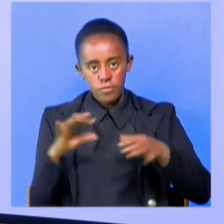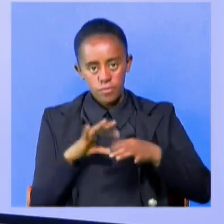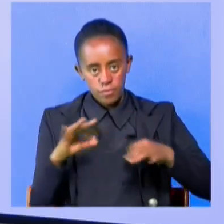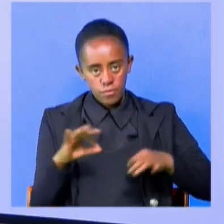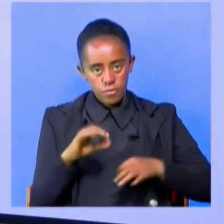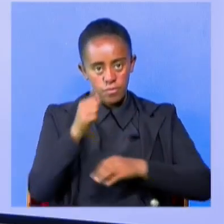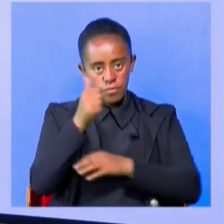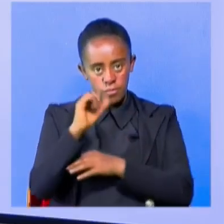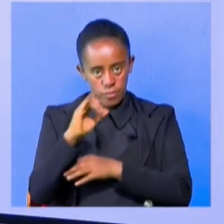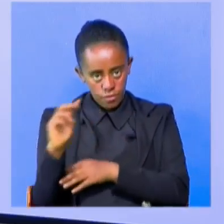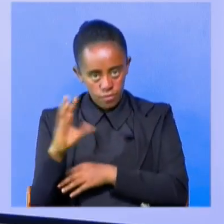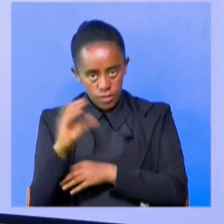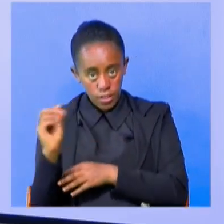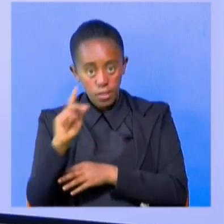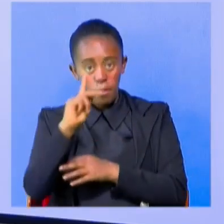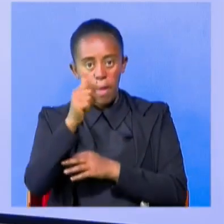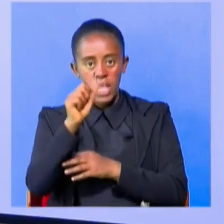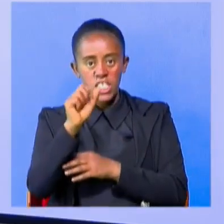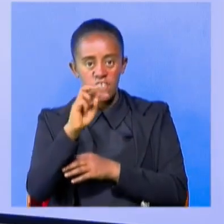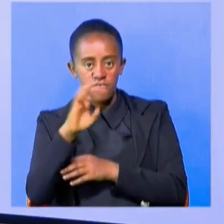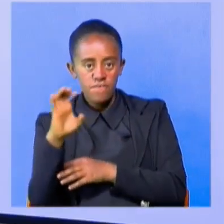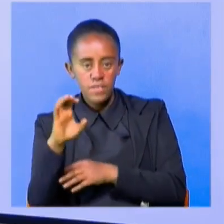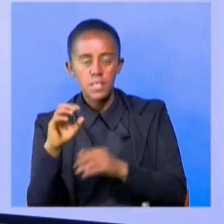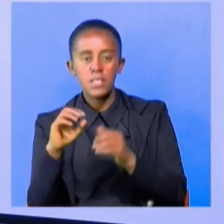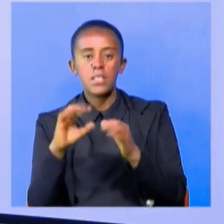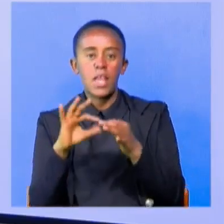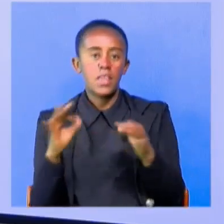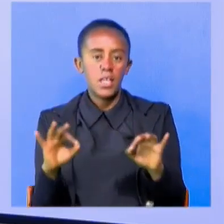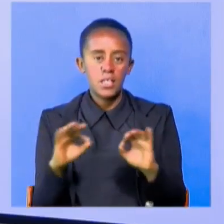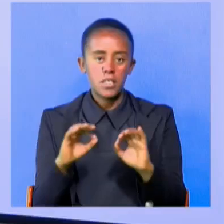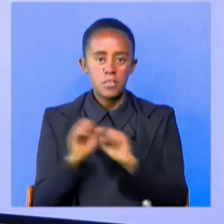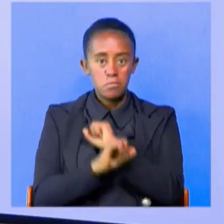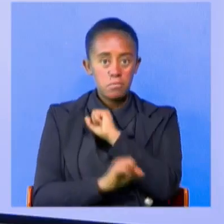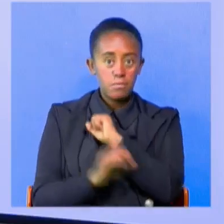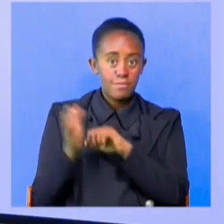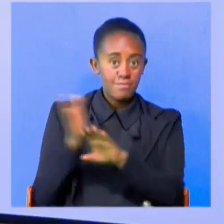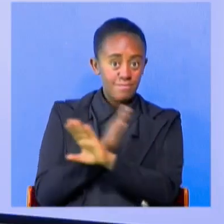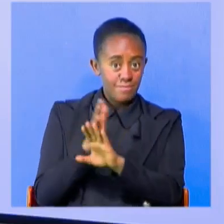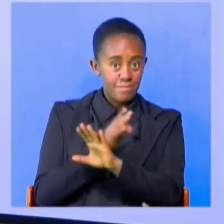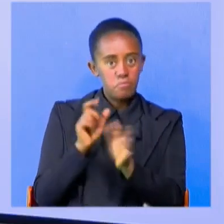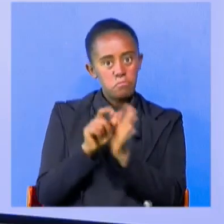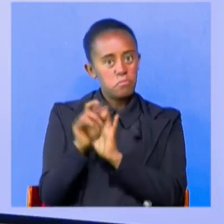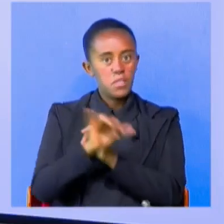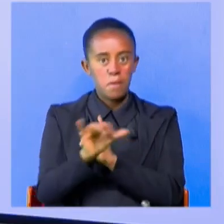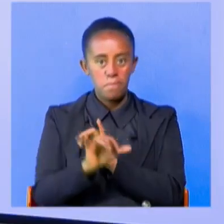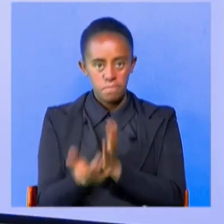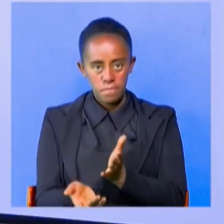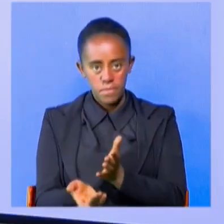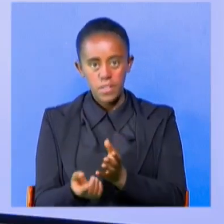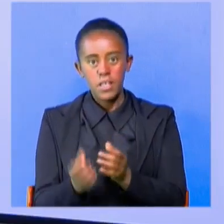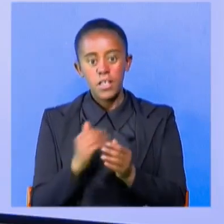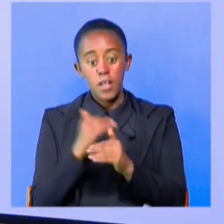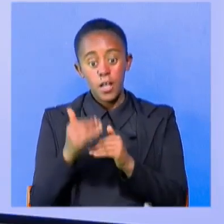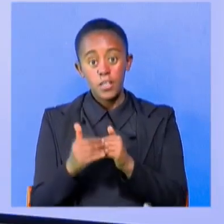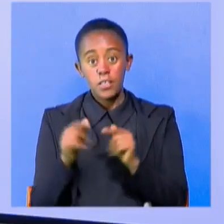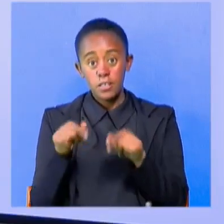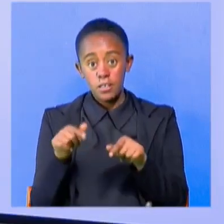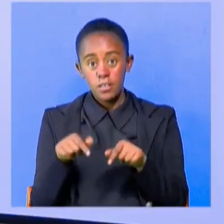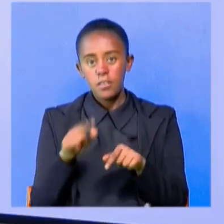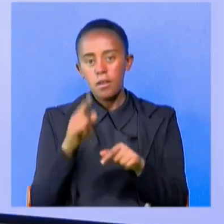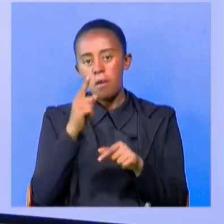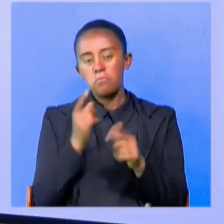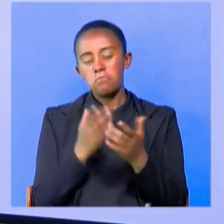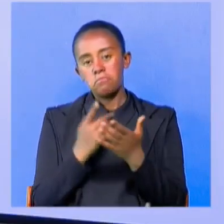passive tenses based on the structure that I gave you previously. Next to this, I would like to give you some of